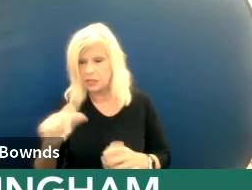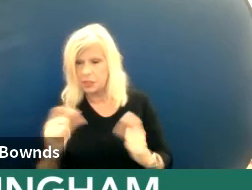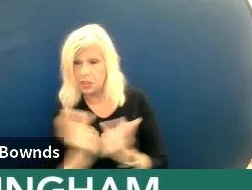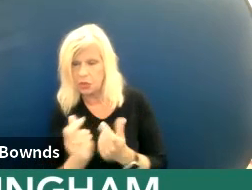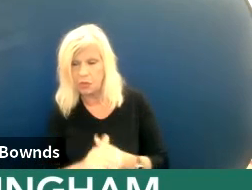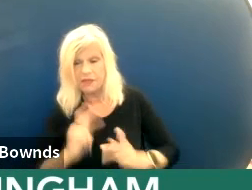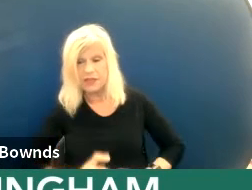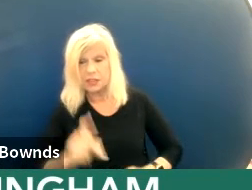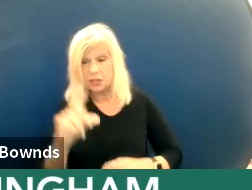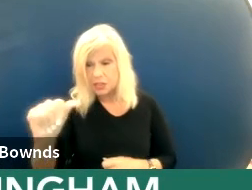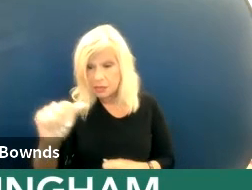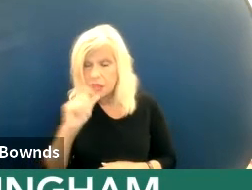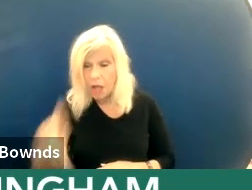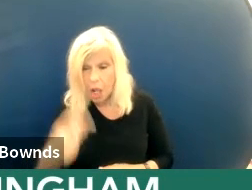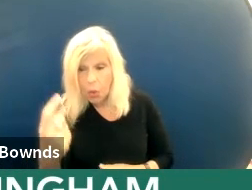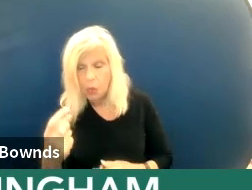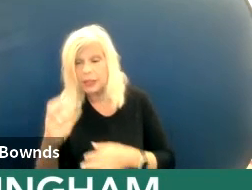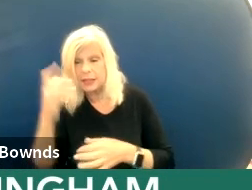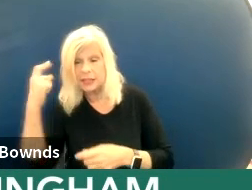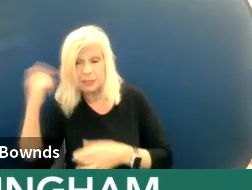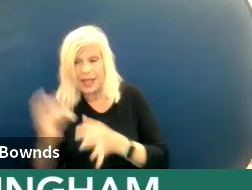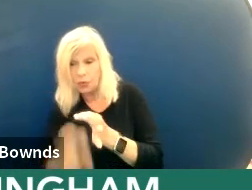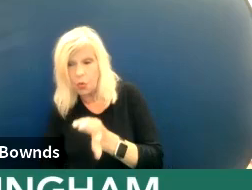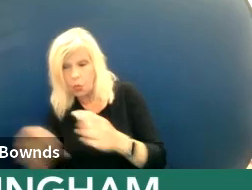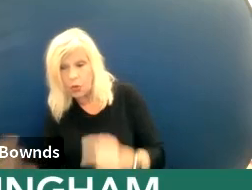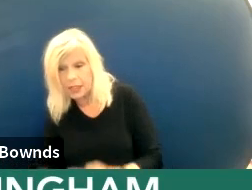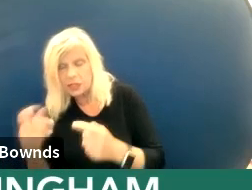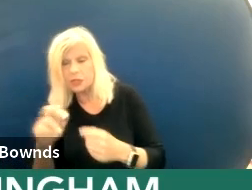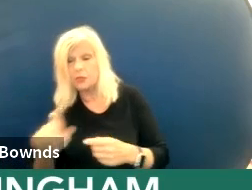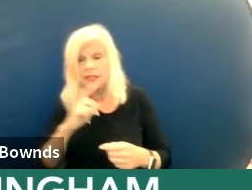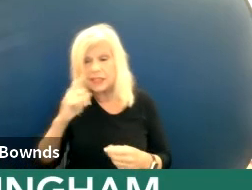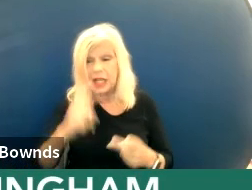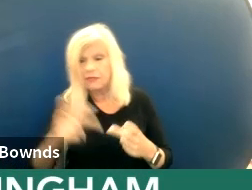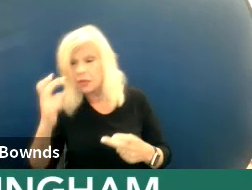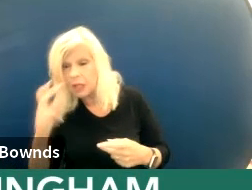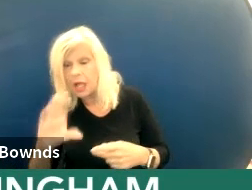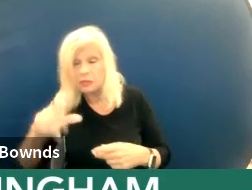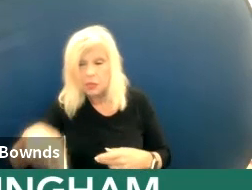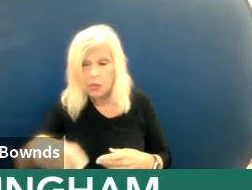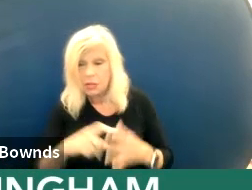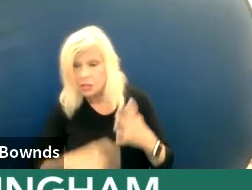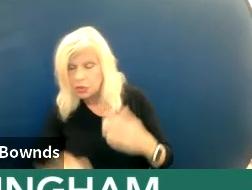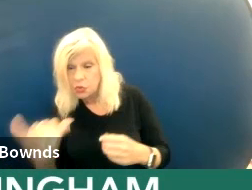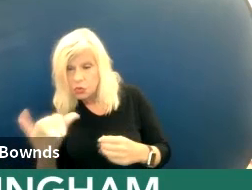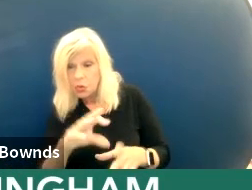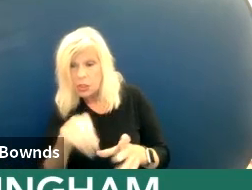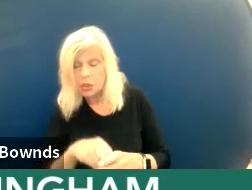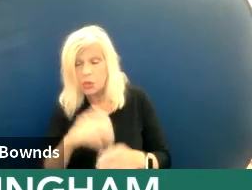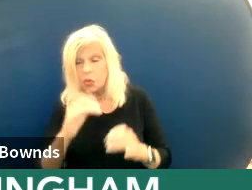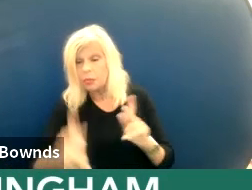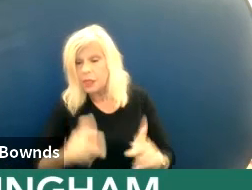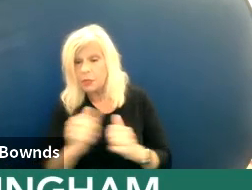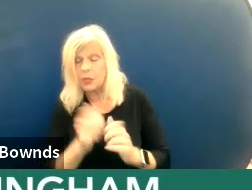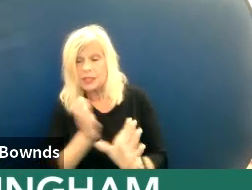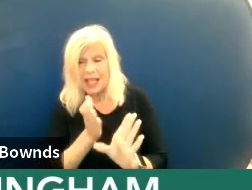Physical disabilities, not just spinal cord injury, but also individuals who are deaf, blind, have cerebral palsy. We need to include individuals with